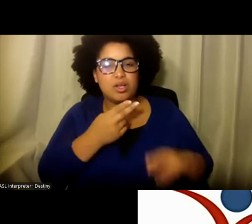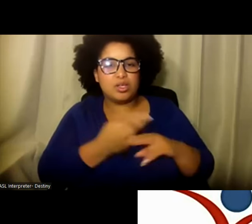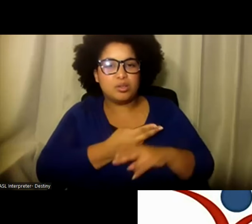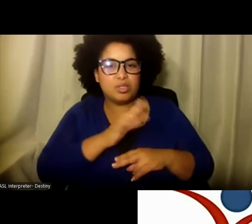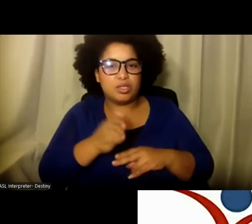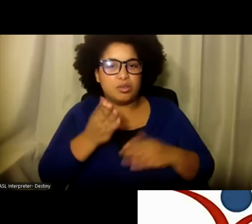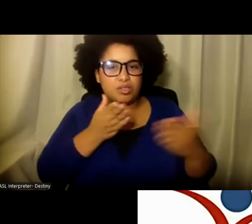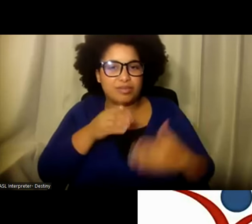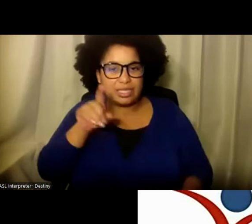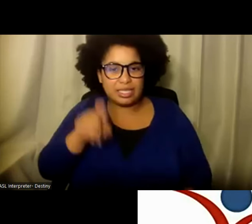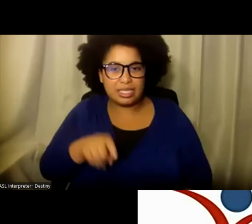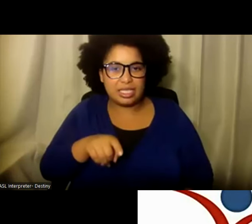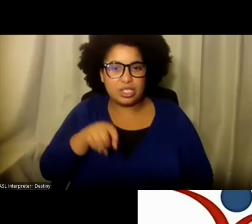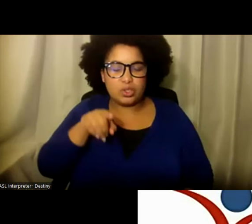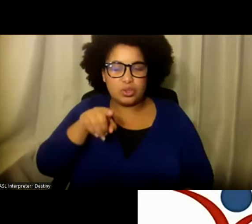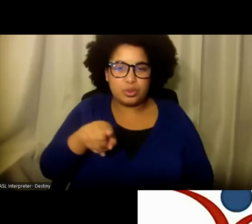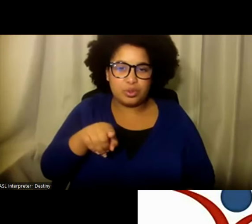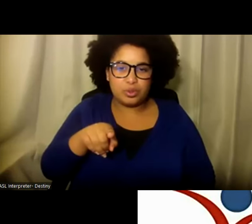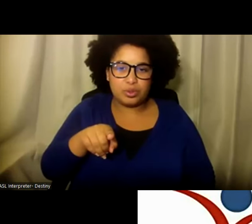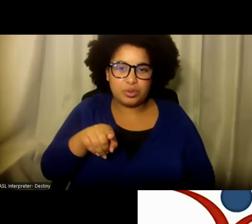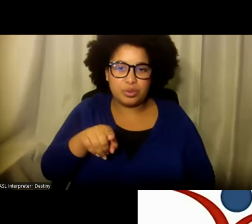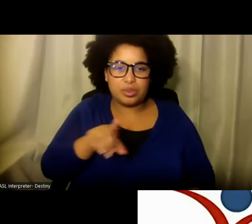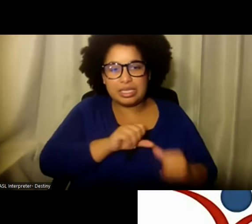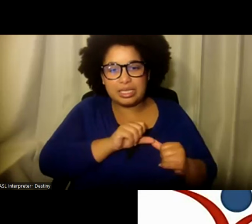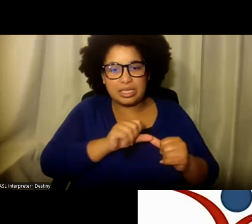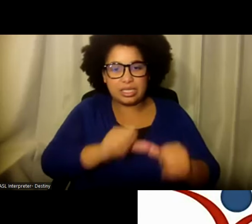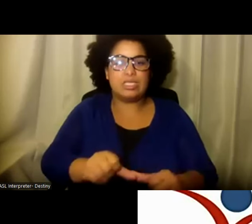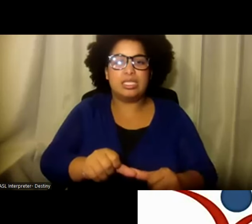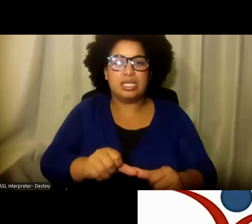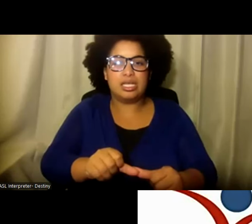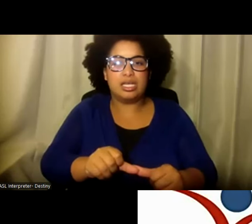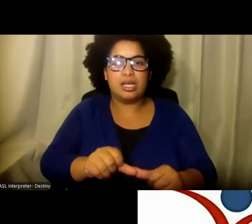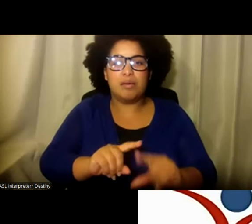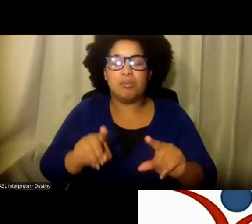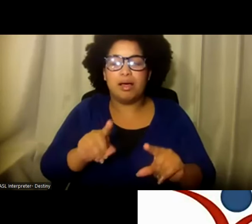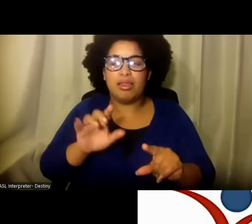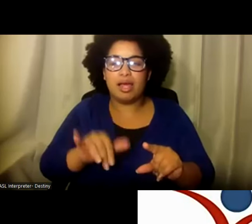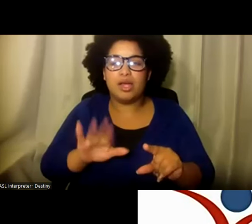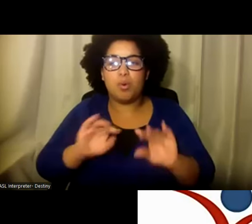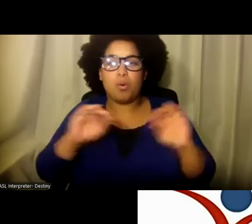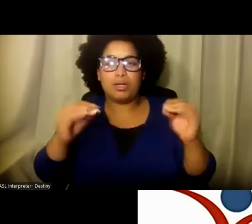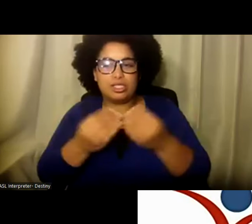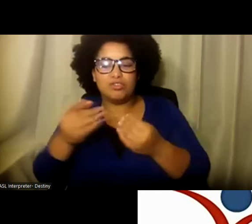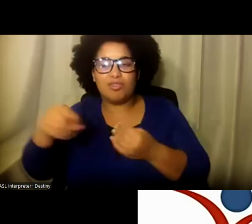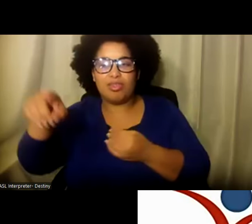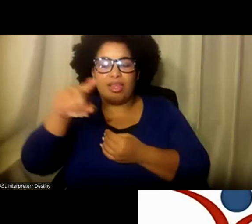service need you mm-hmm. consistently, but the fact that your organization was able to provide that consistency